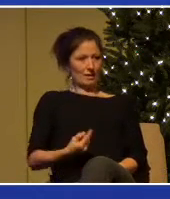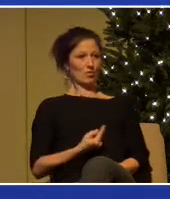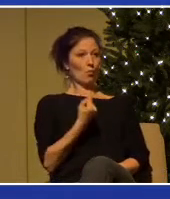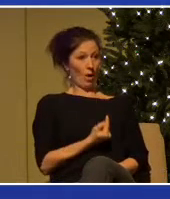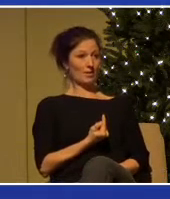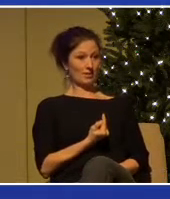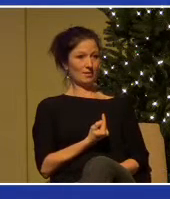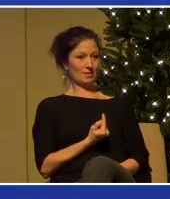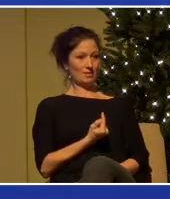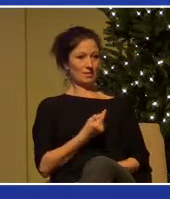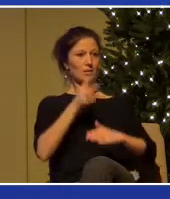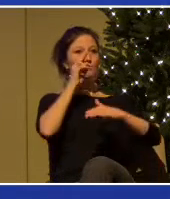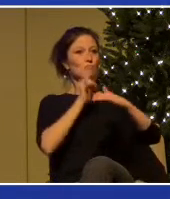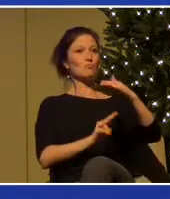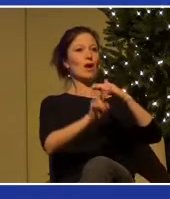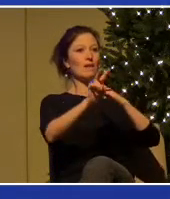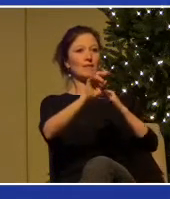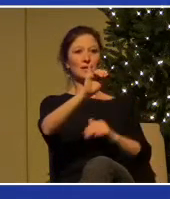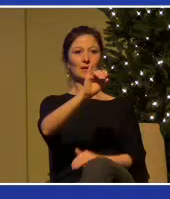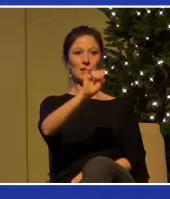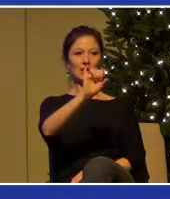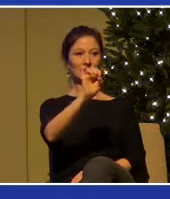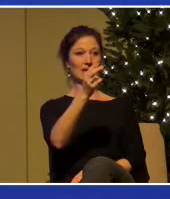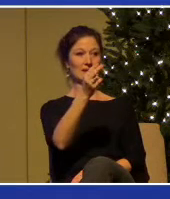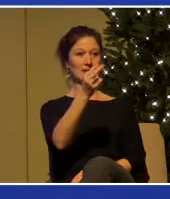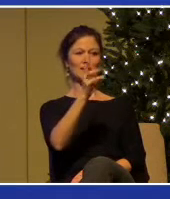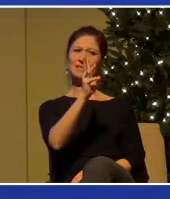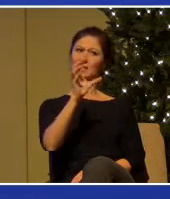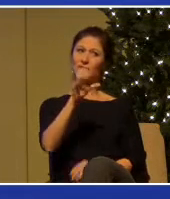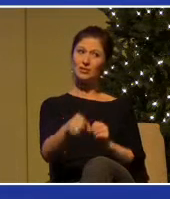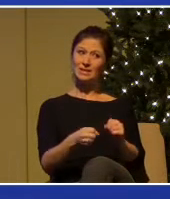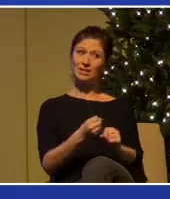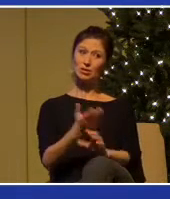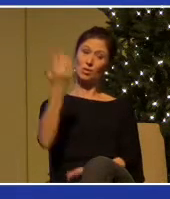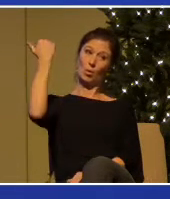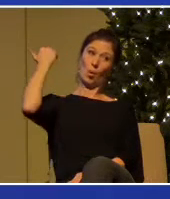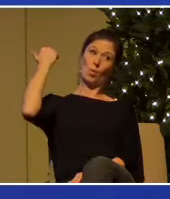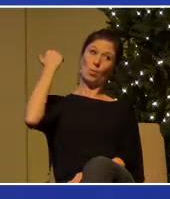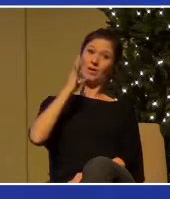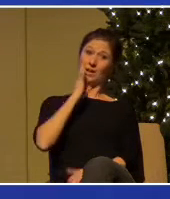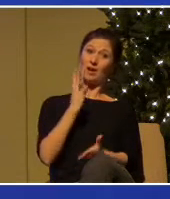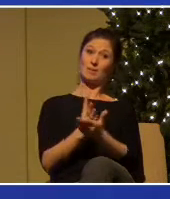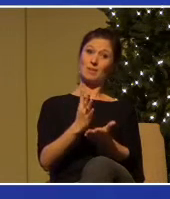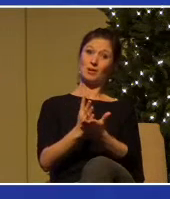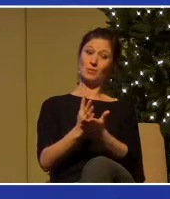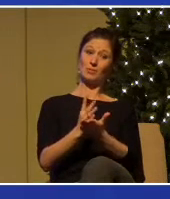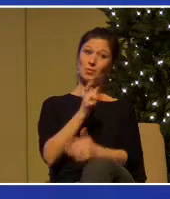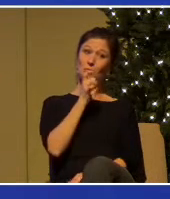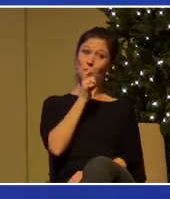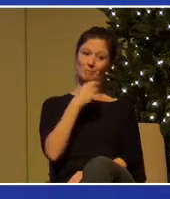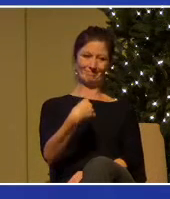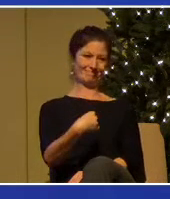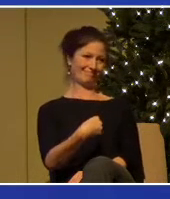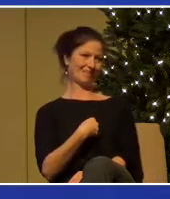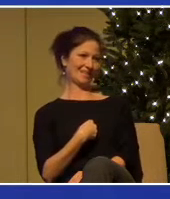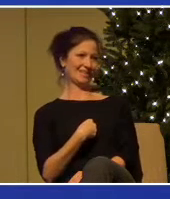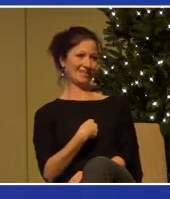that the prophet Isaiah 600 years earlier was talking about.